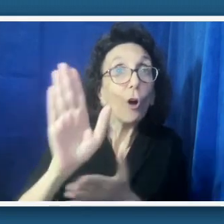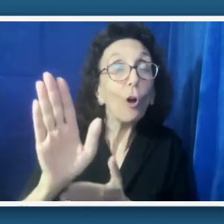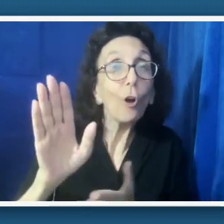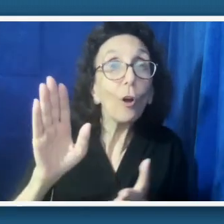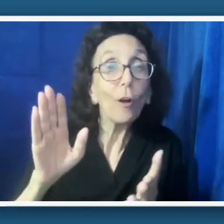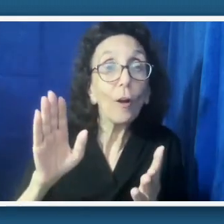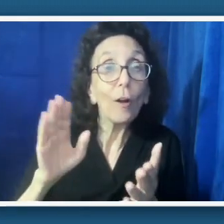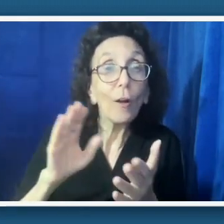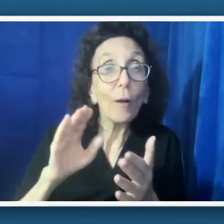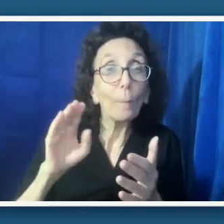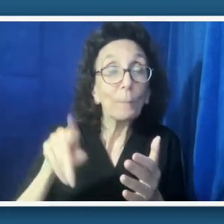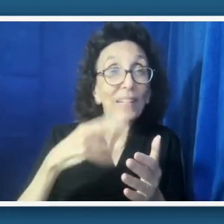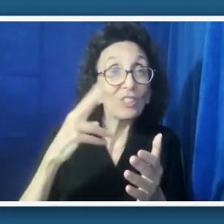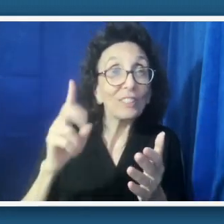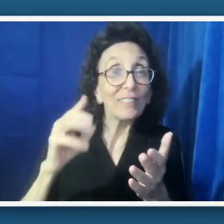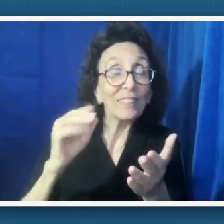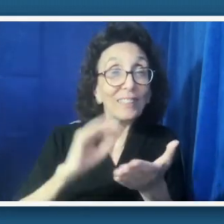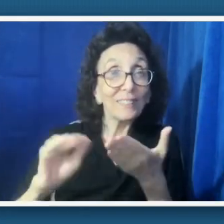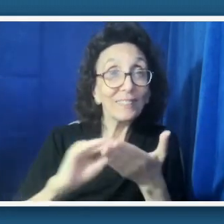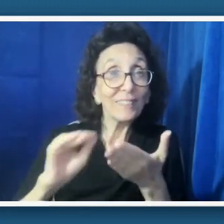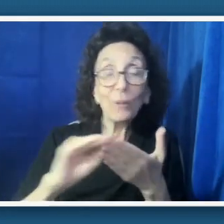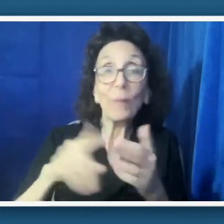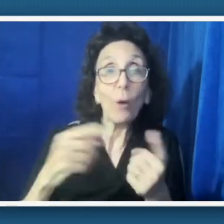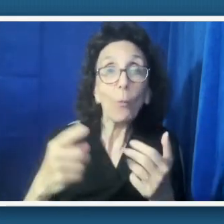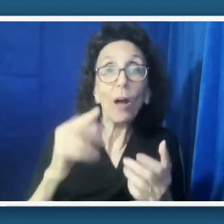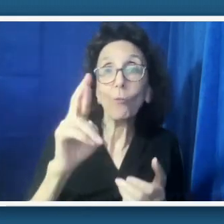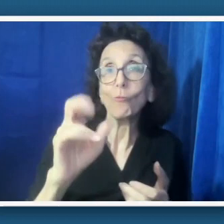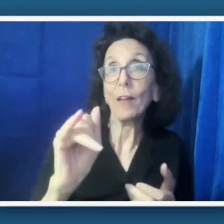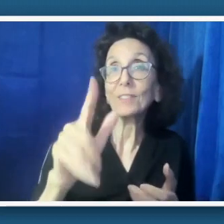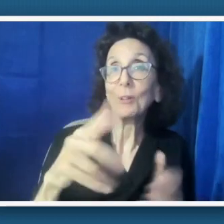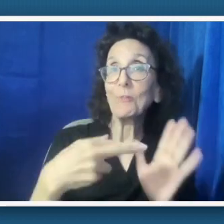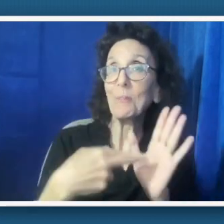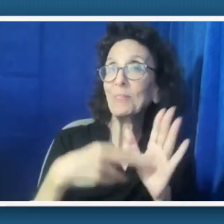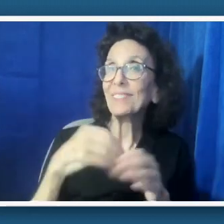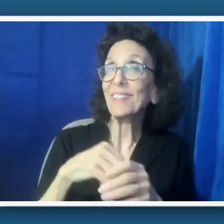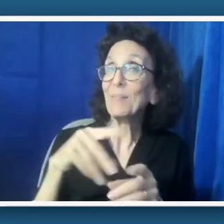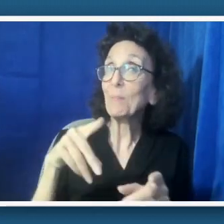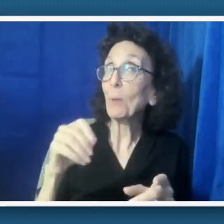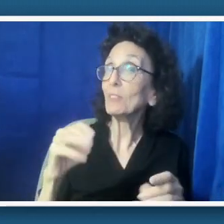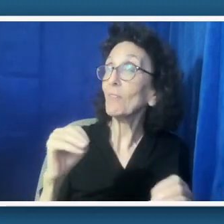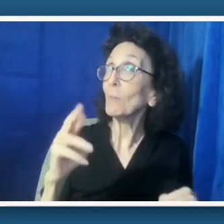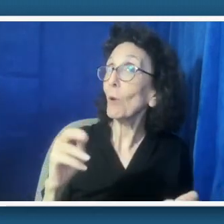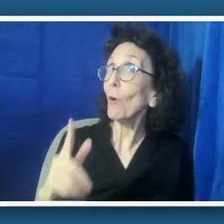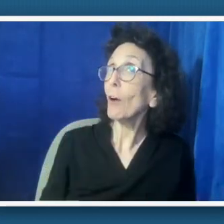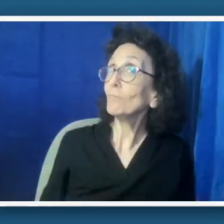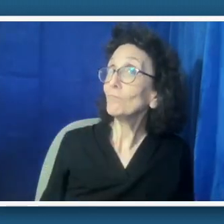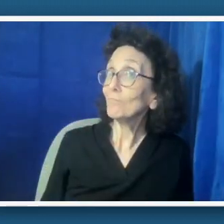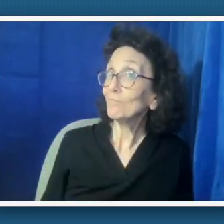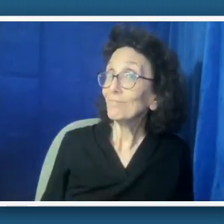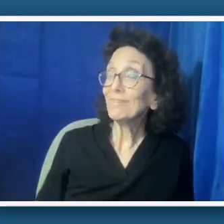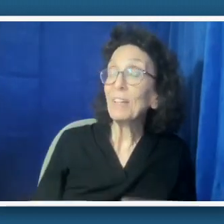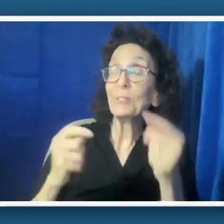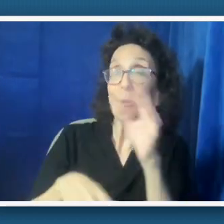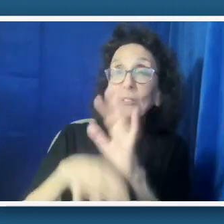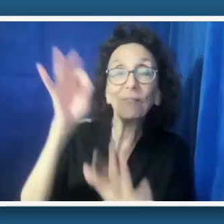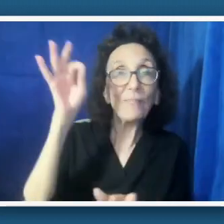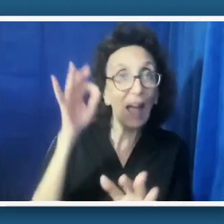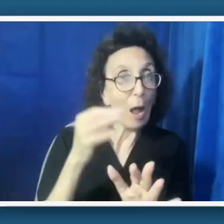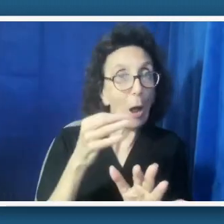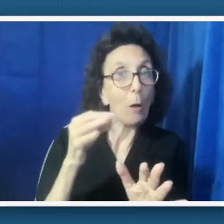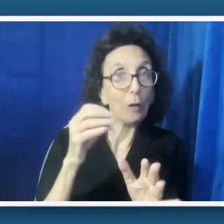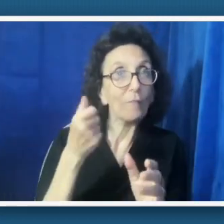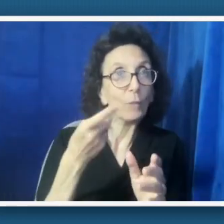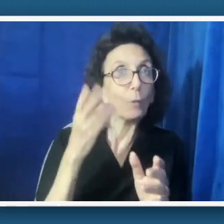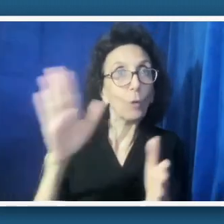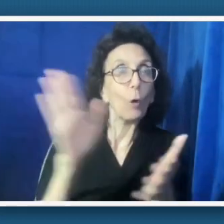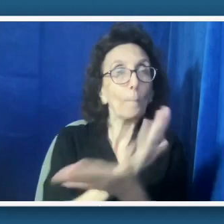thesis on racial representation in post office murals. And I was able to find a couple of papers that she wrote on